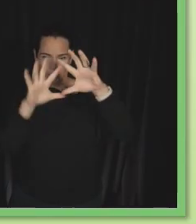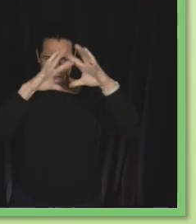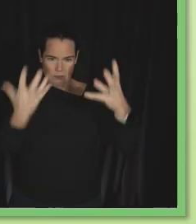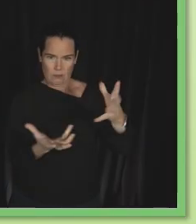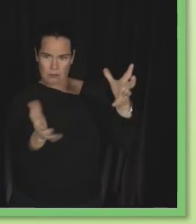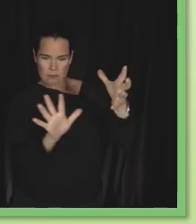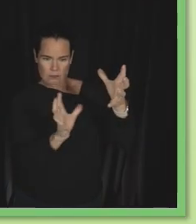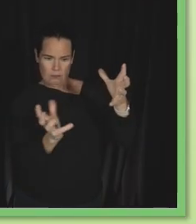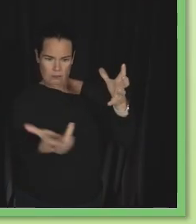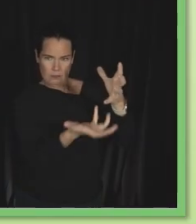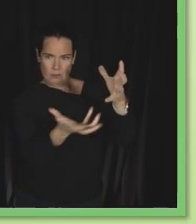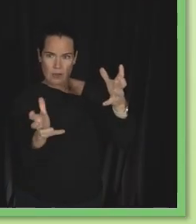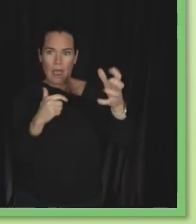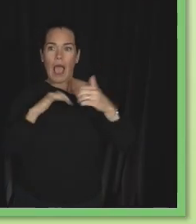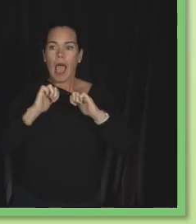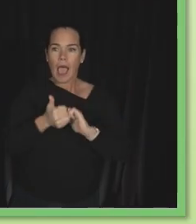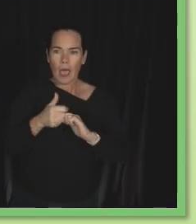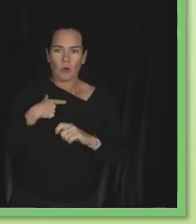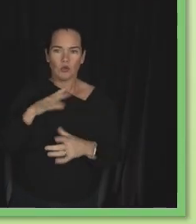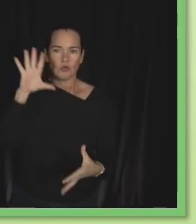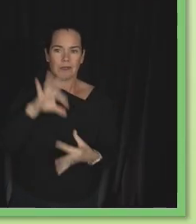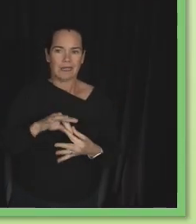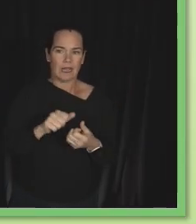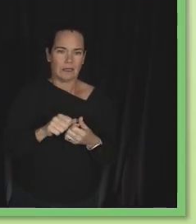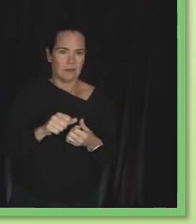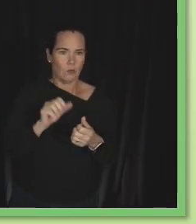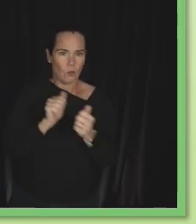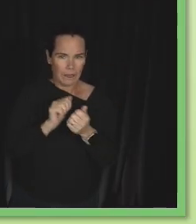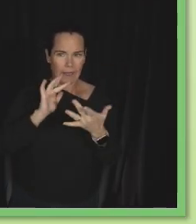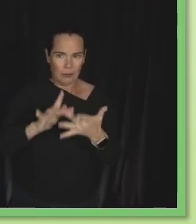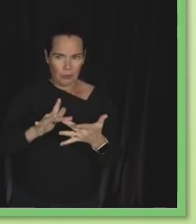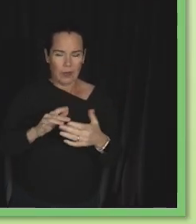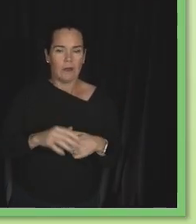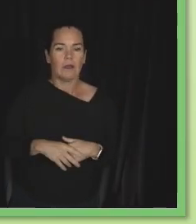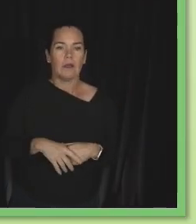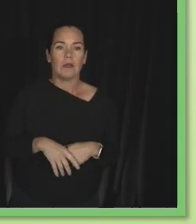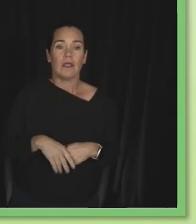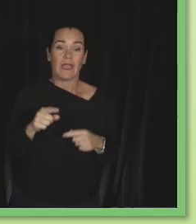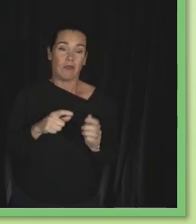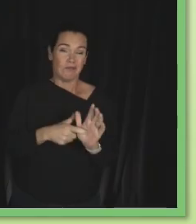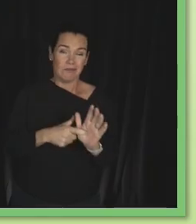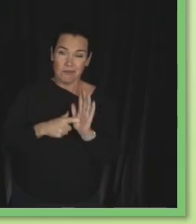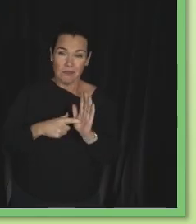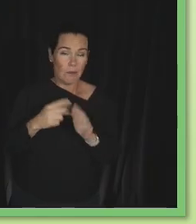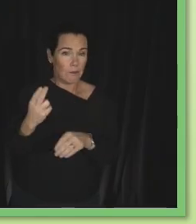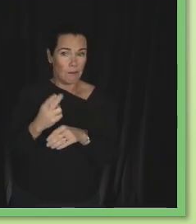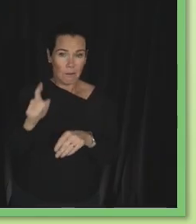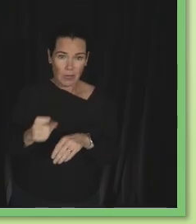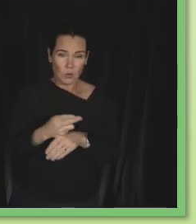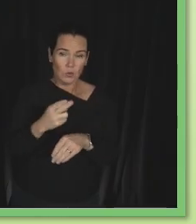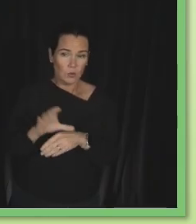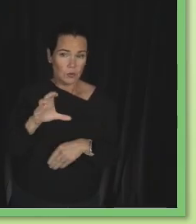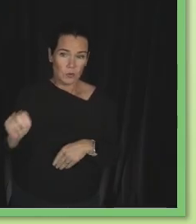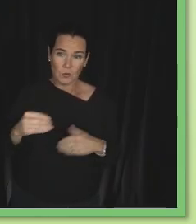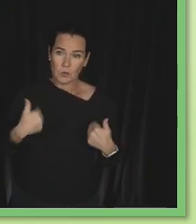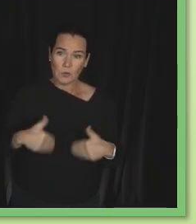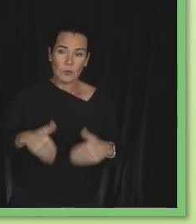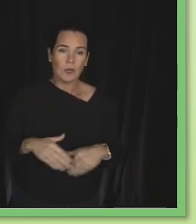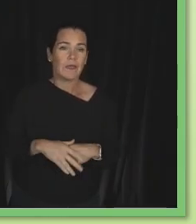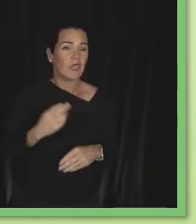this specific project, they are very relying heavily on cloud native. So examples, they're